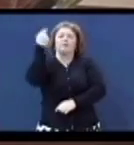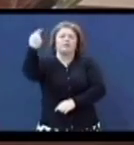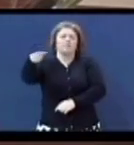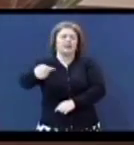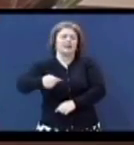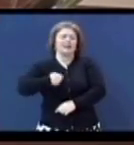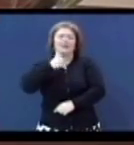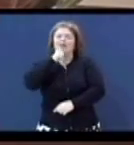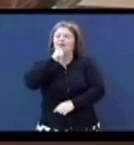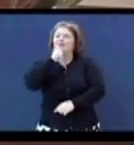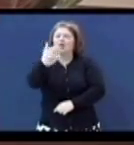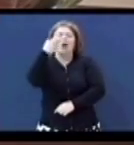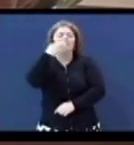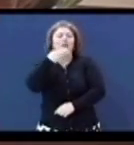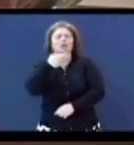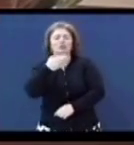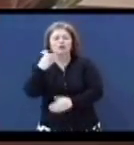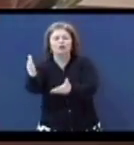undeserved.